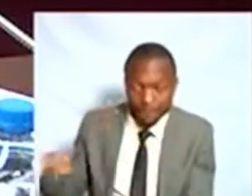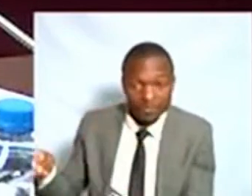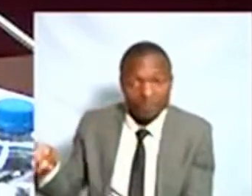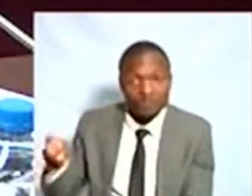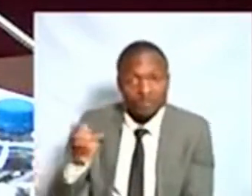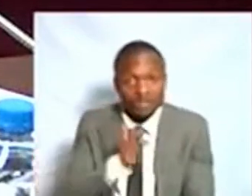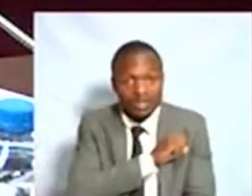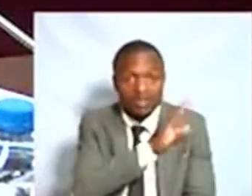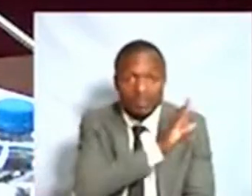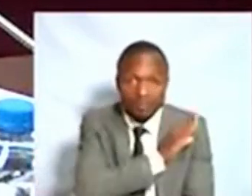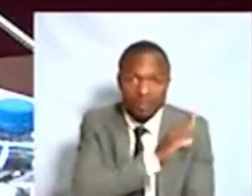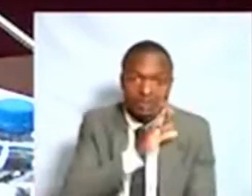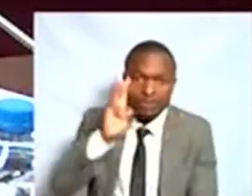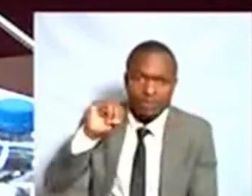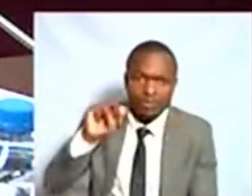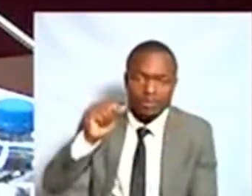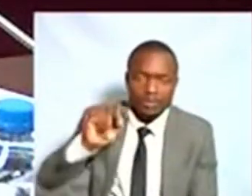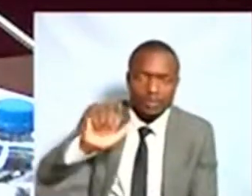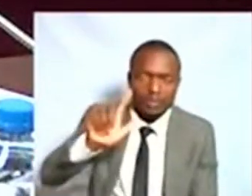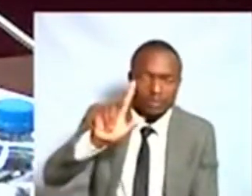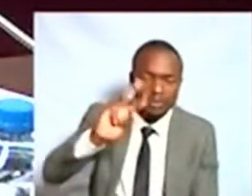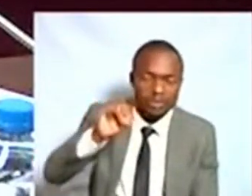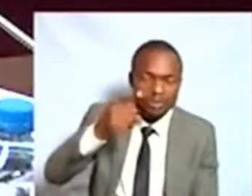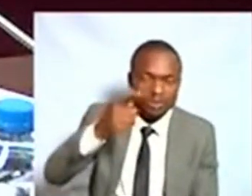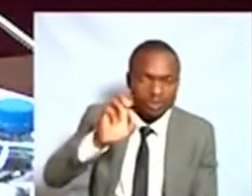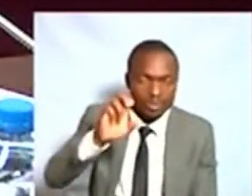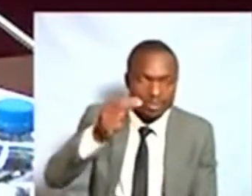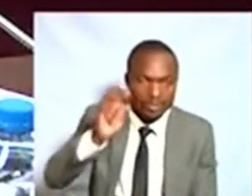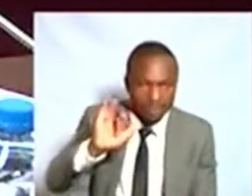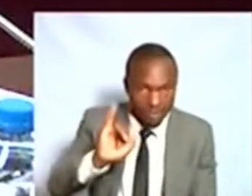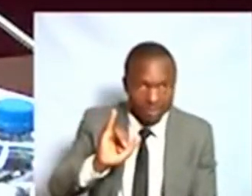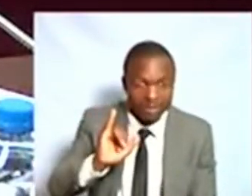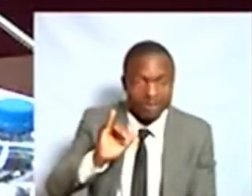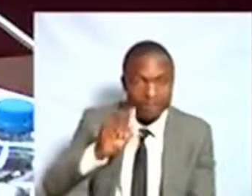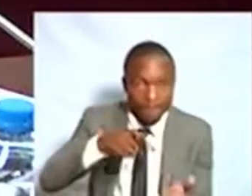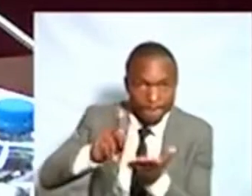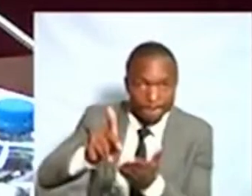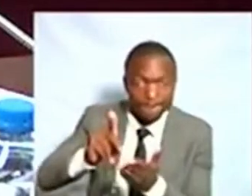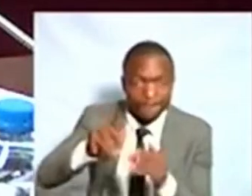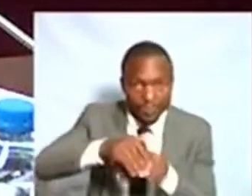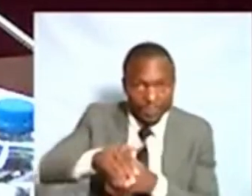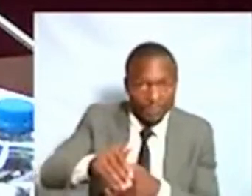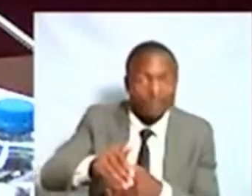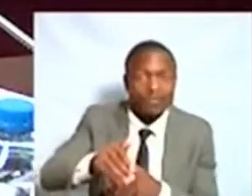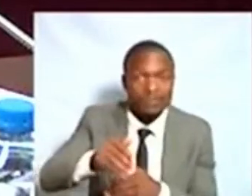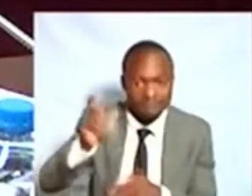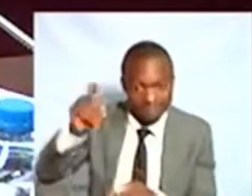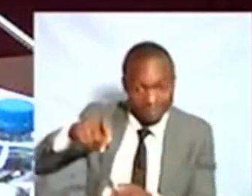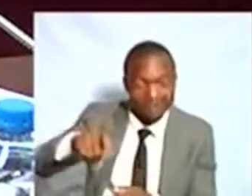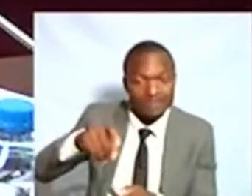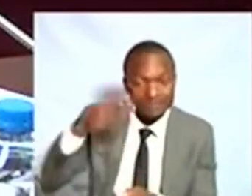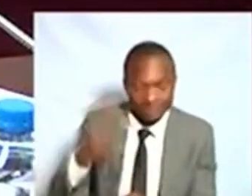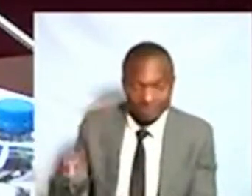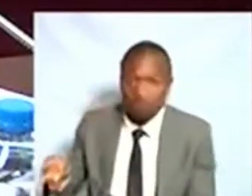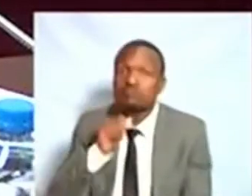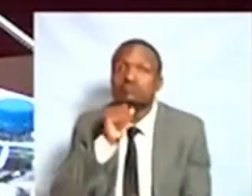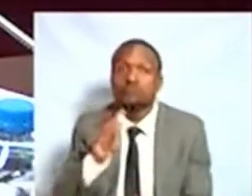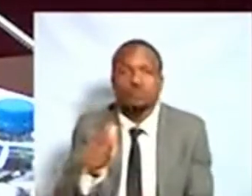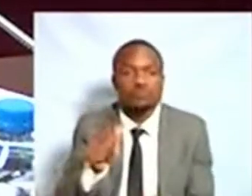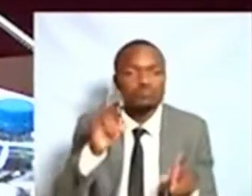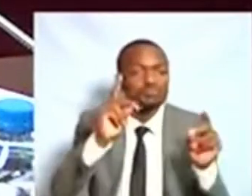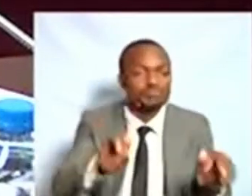at Mtengulen, which were paid for in advance, as the stage needed for the materials has not yet been